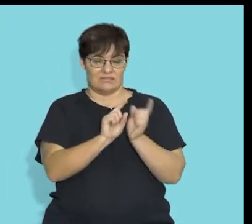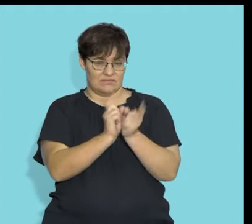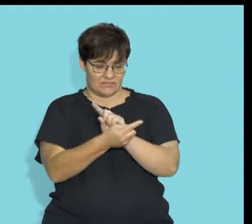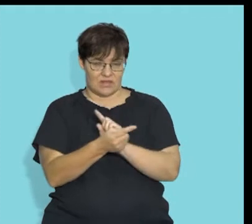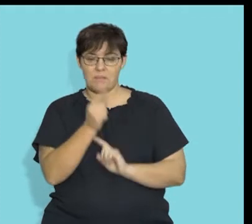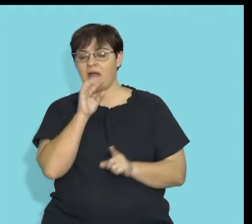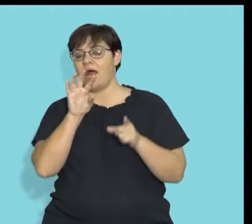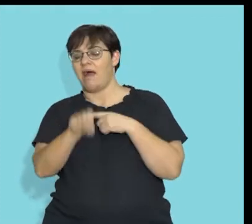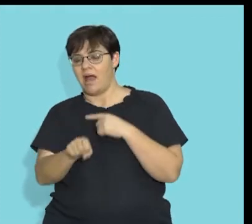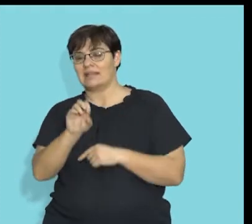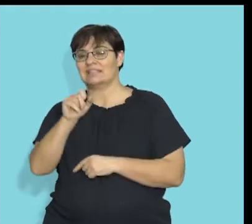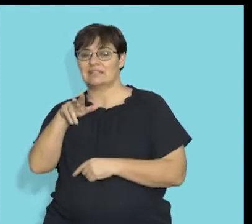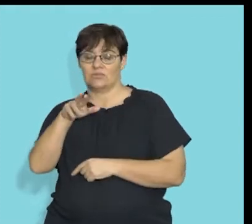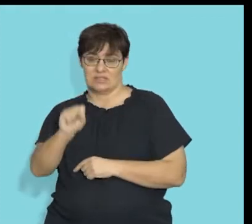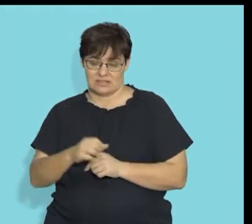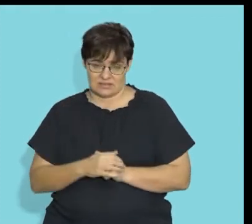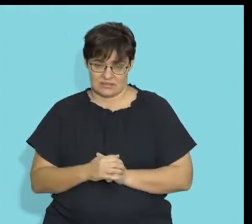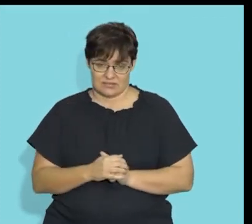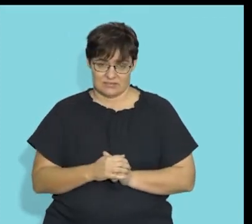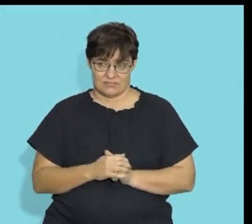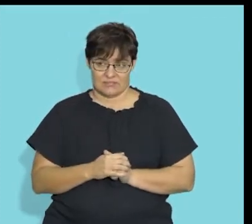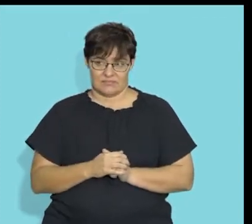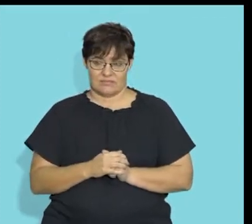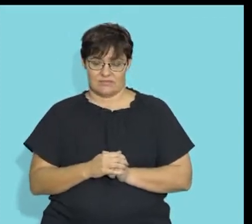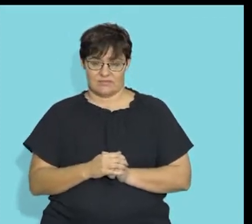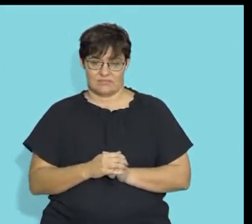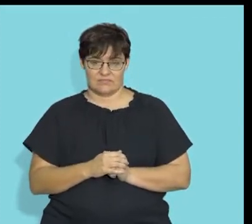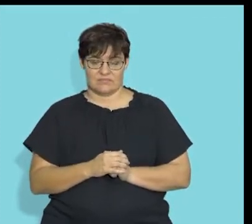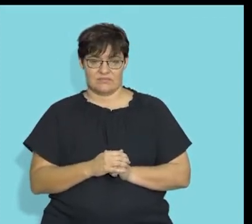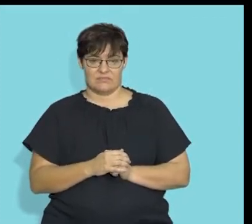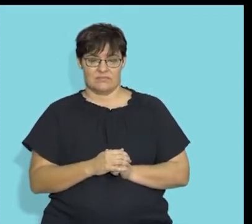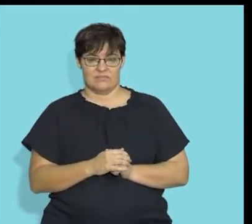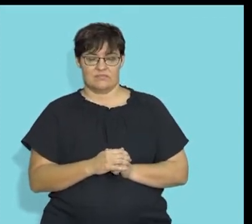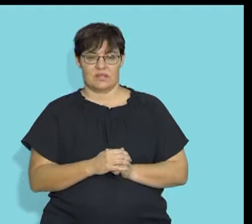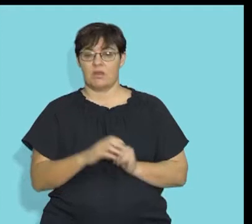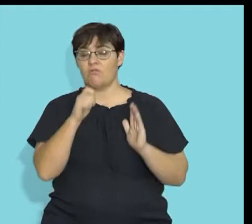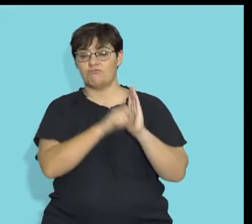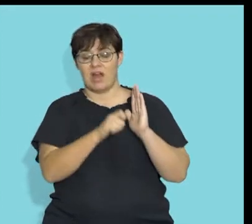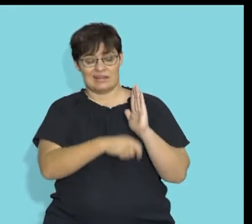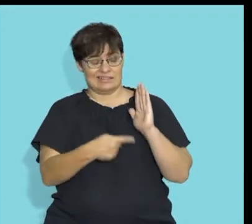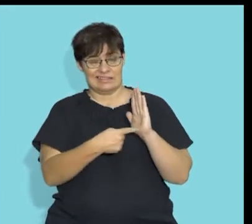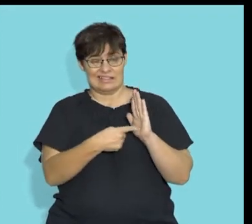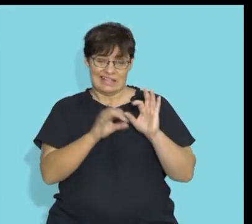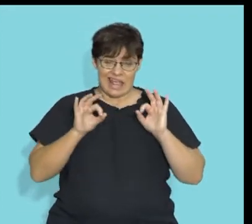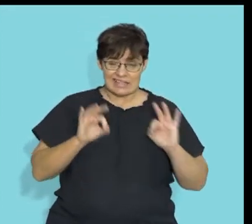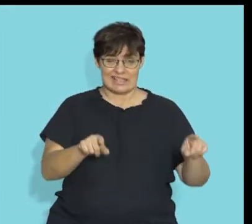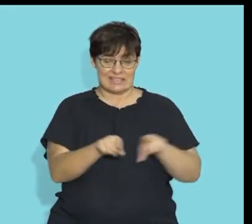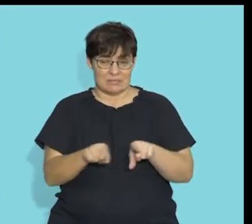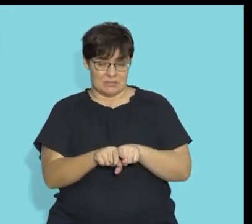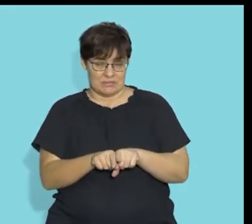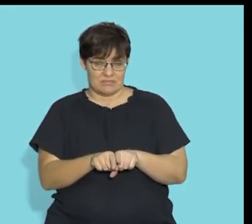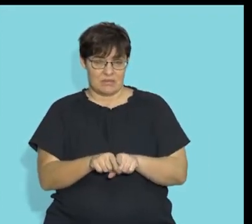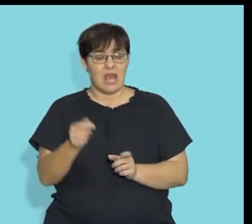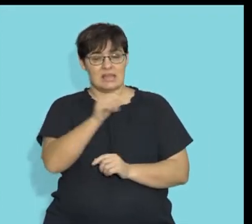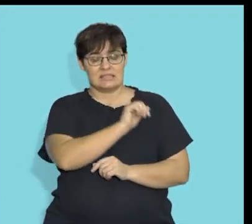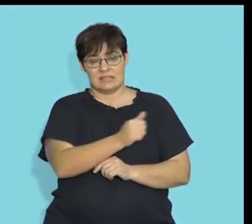that is giving you a clue that it is in fact a series. If I were to write this exact same pattern